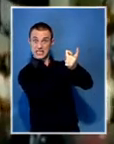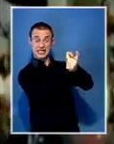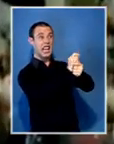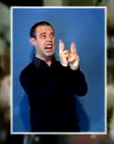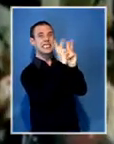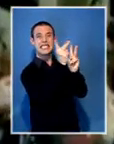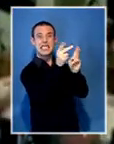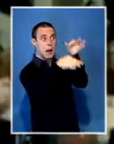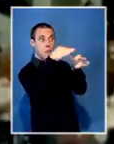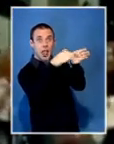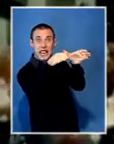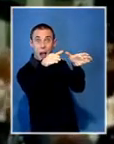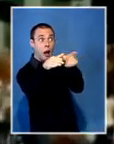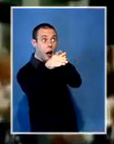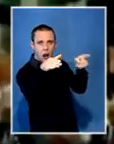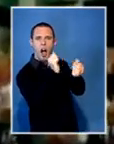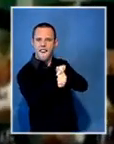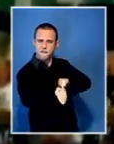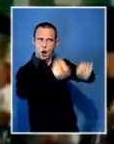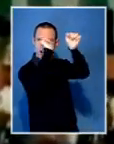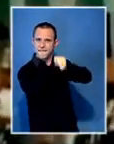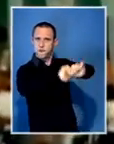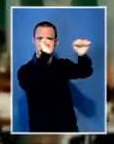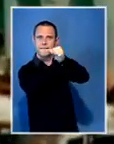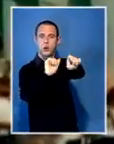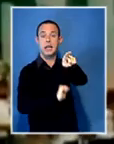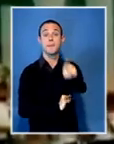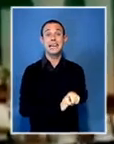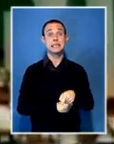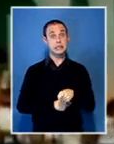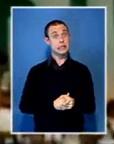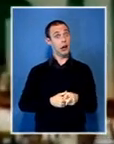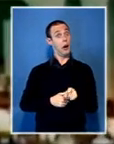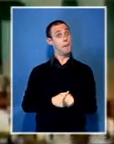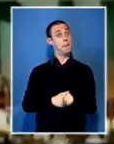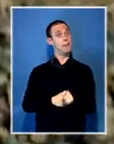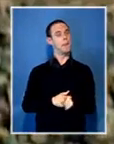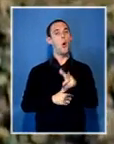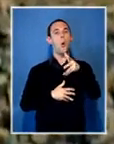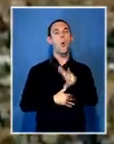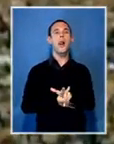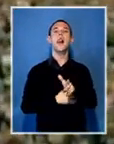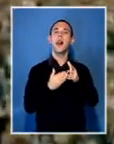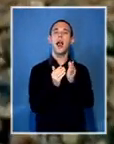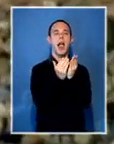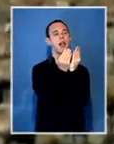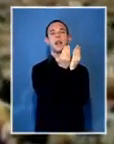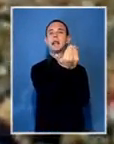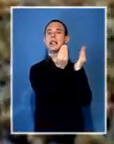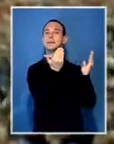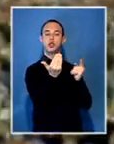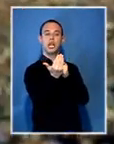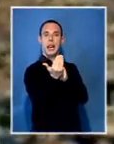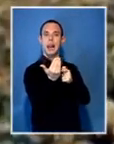leaders now. Some of this material will form the basis of an exhibition which will travel around the UK to coincide with South